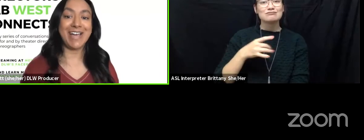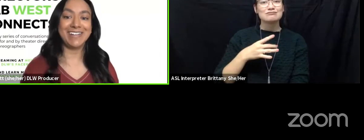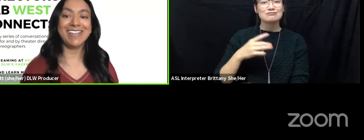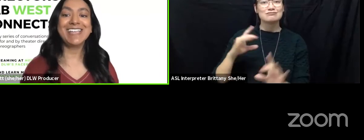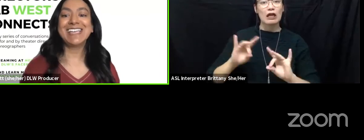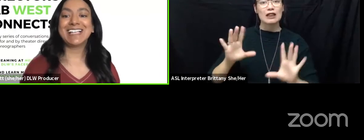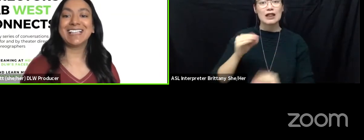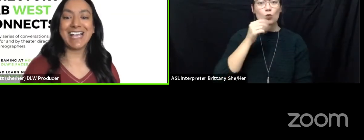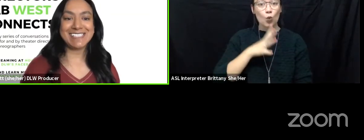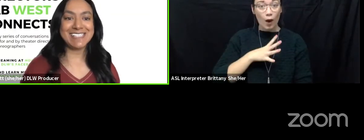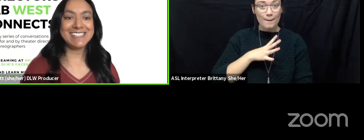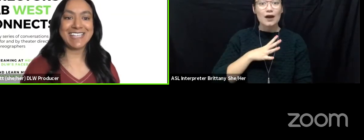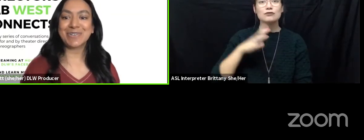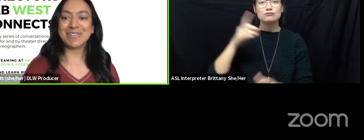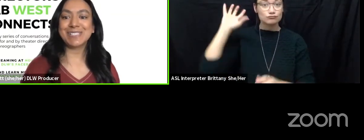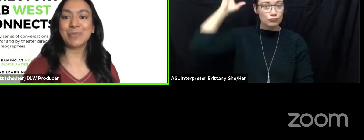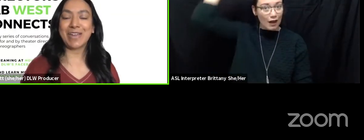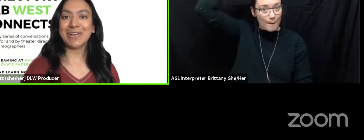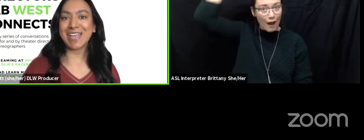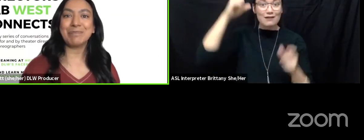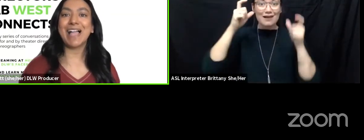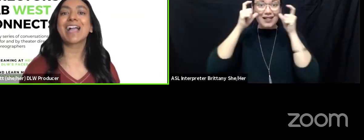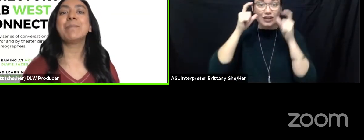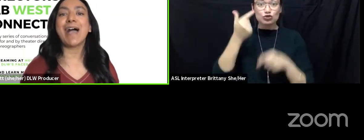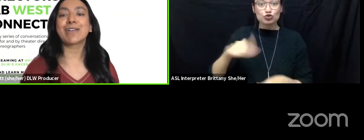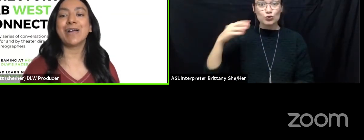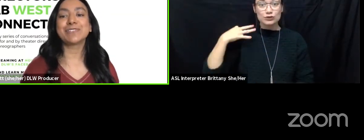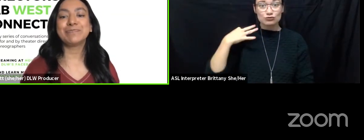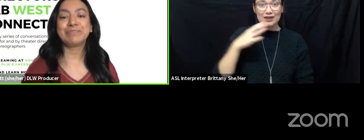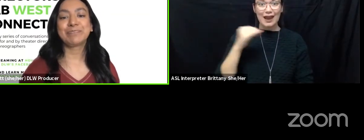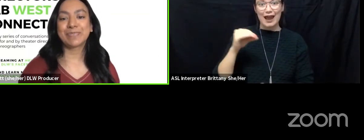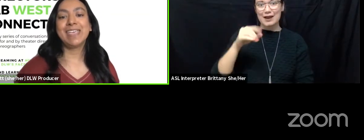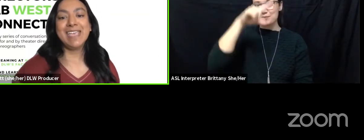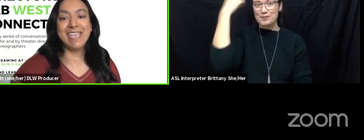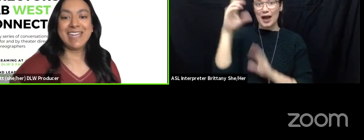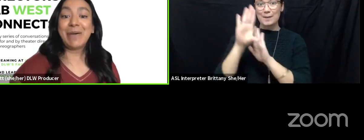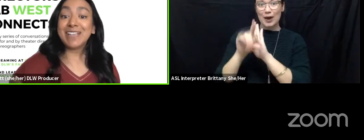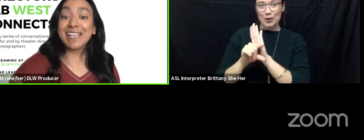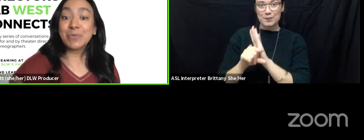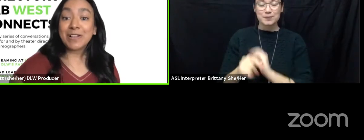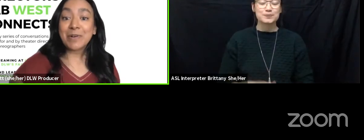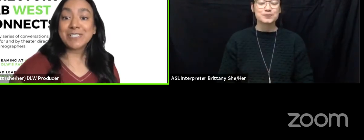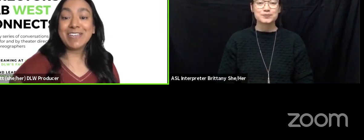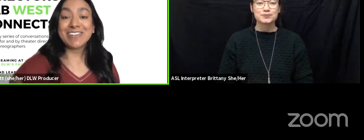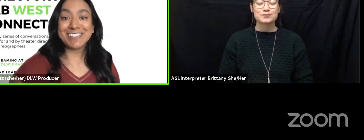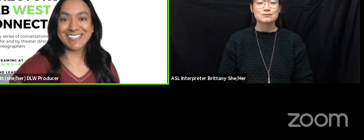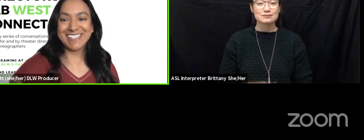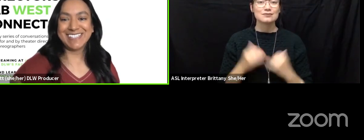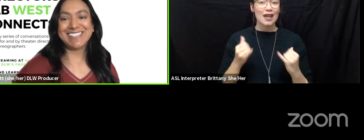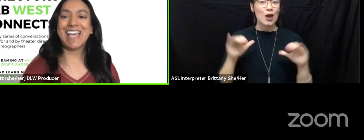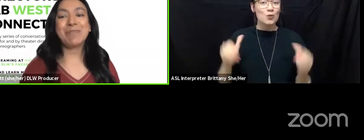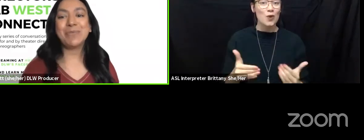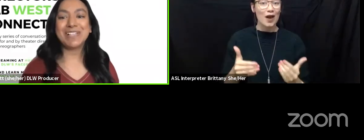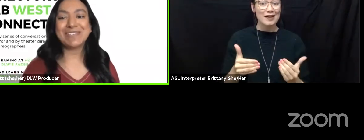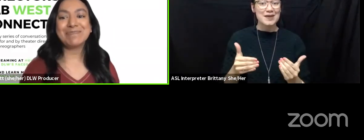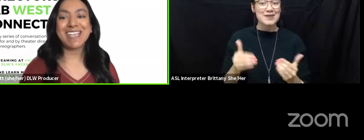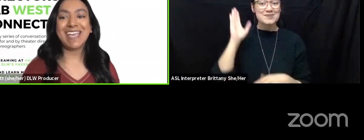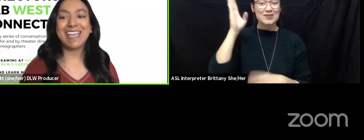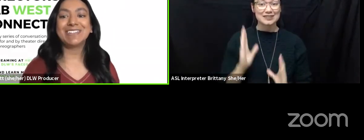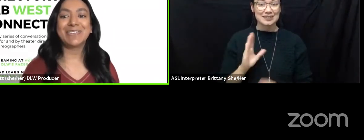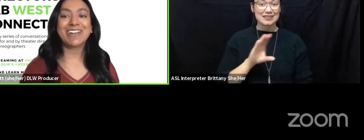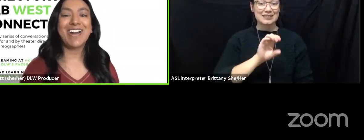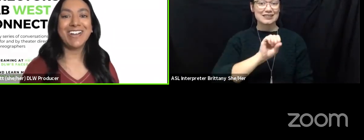in a bun, glasses, and a green sweater, and a black background. Now I'd like to welcome our speakers, Sabra